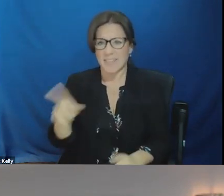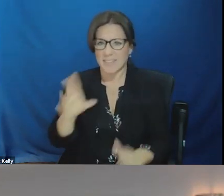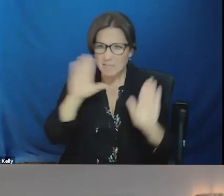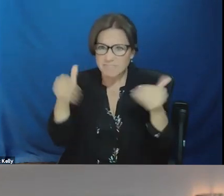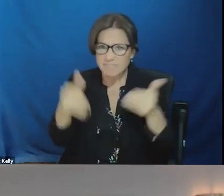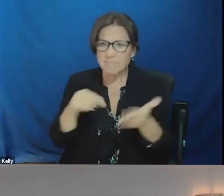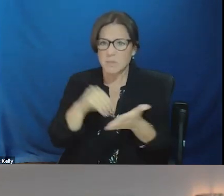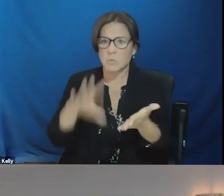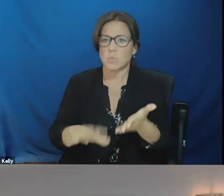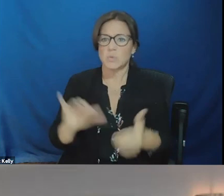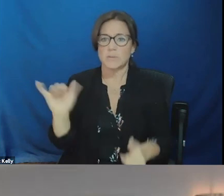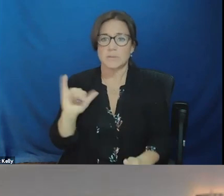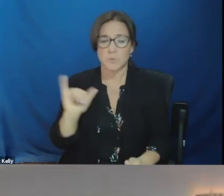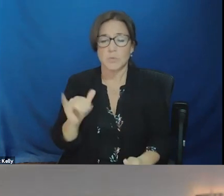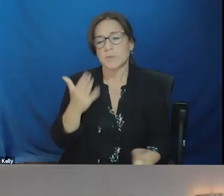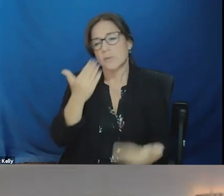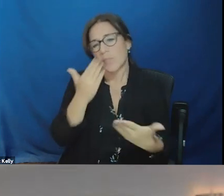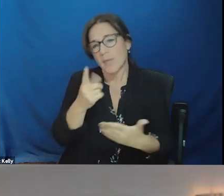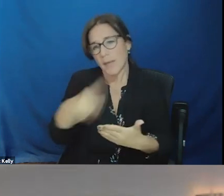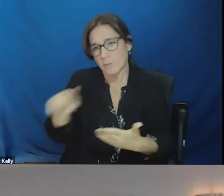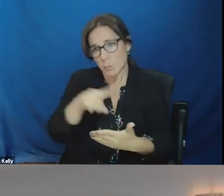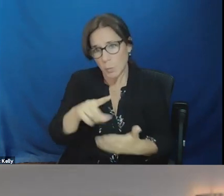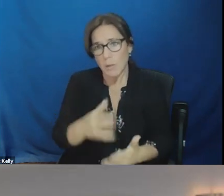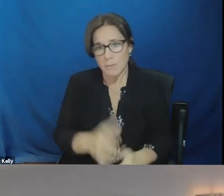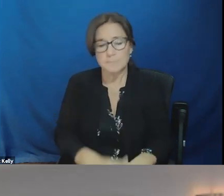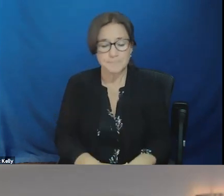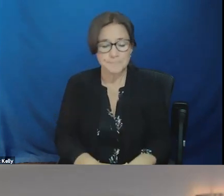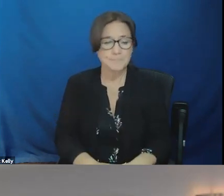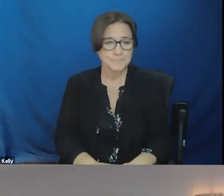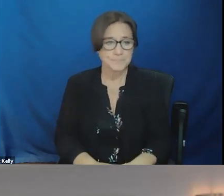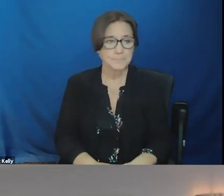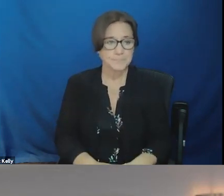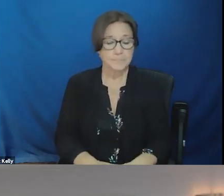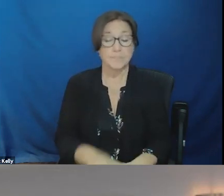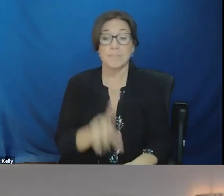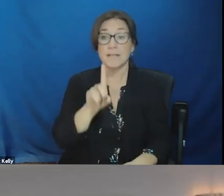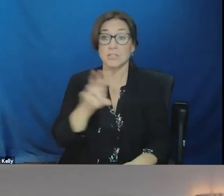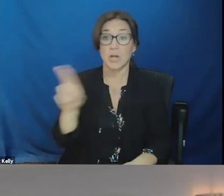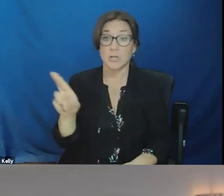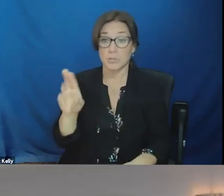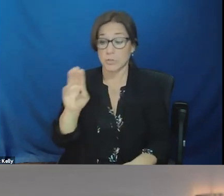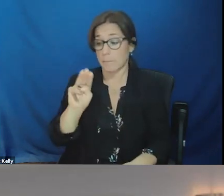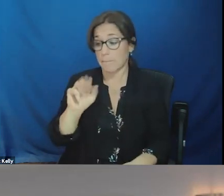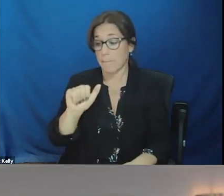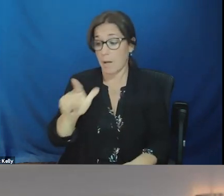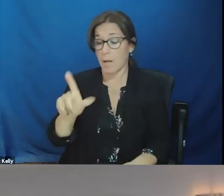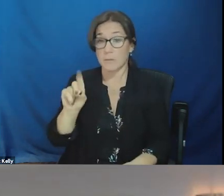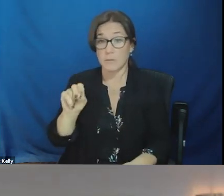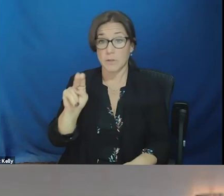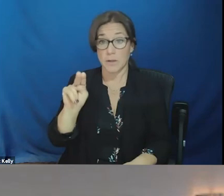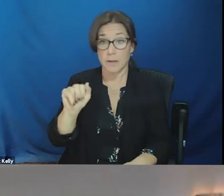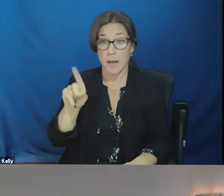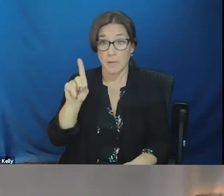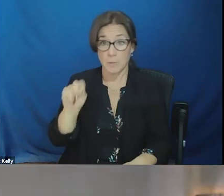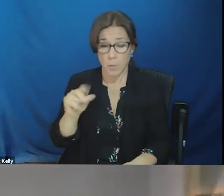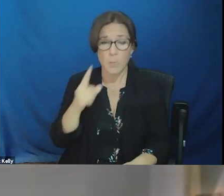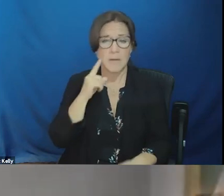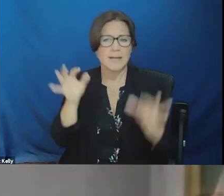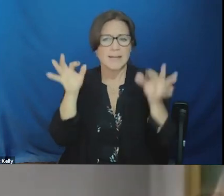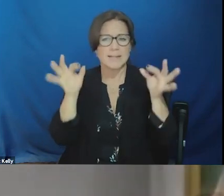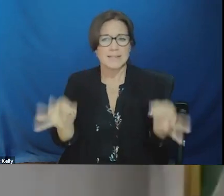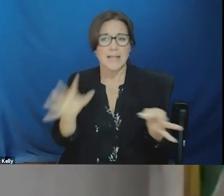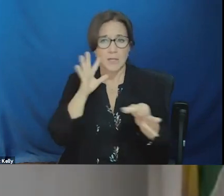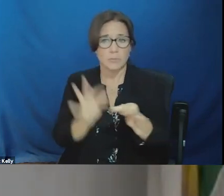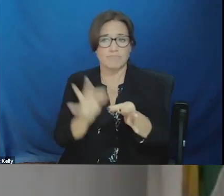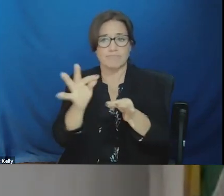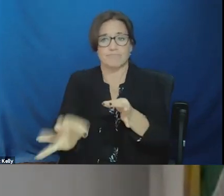you so much to all who were involved. Dr. Maldonado and I have decided to reschedule the rest of the agenda